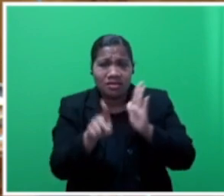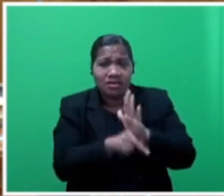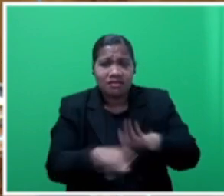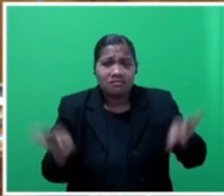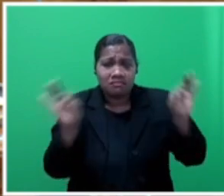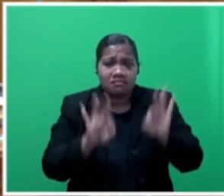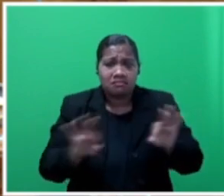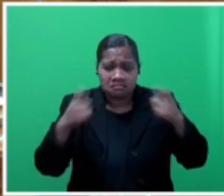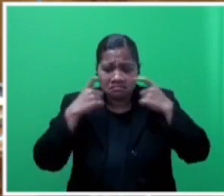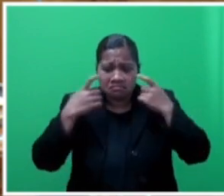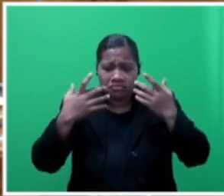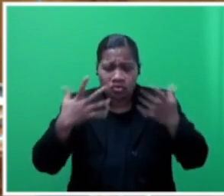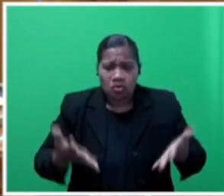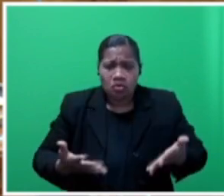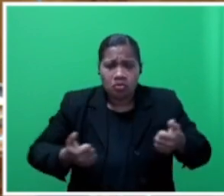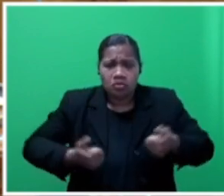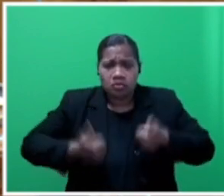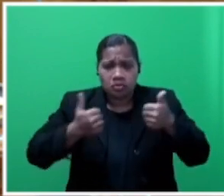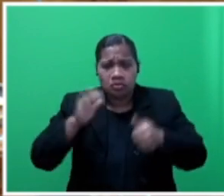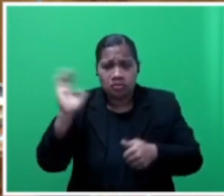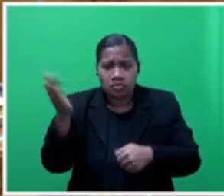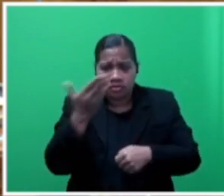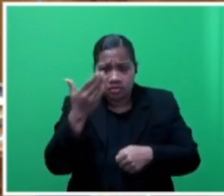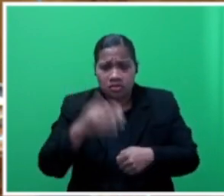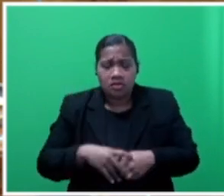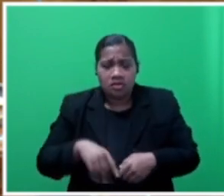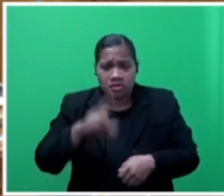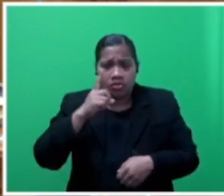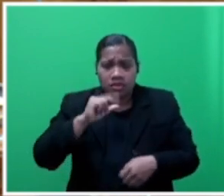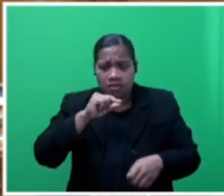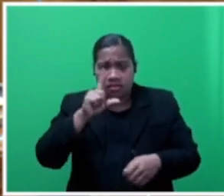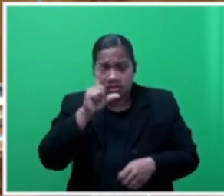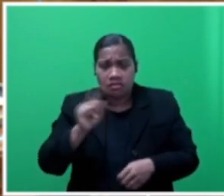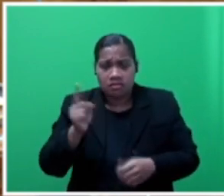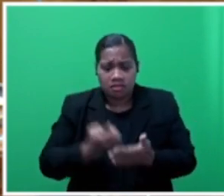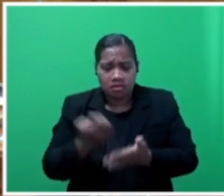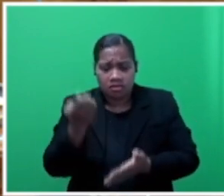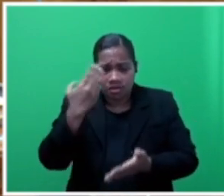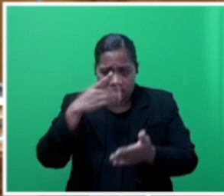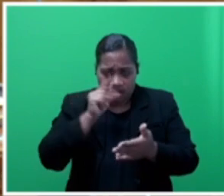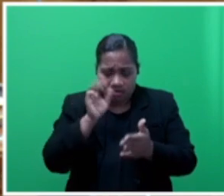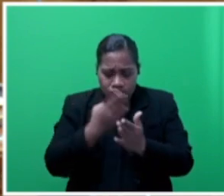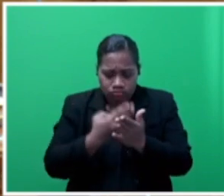much result to spin the economic recovery, sir.